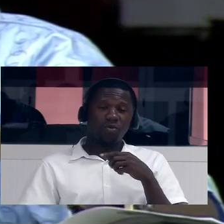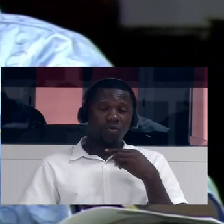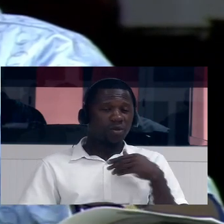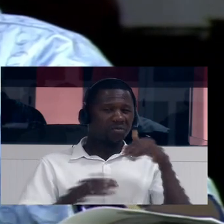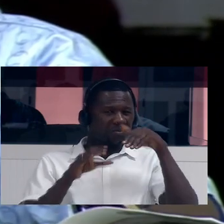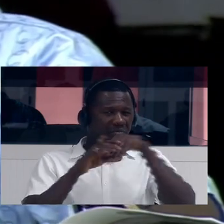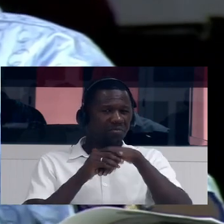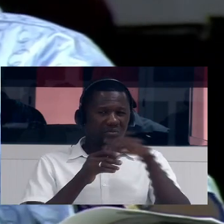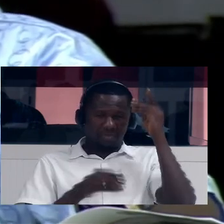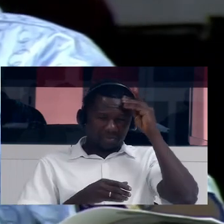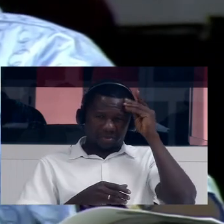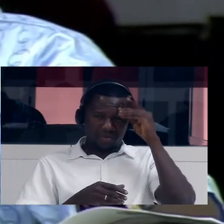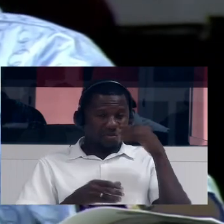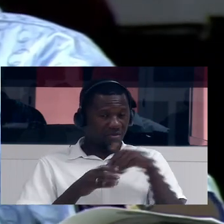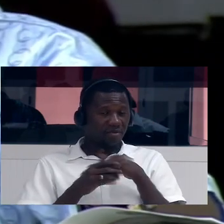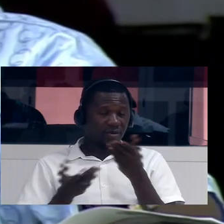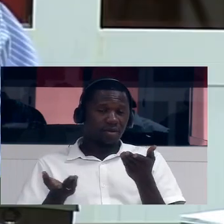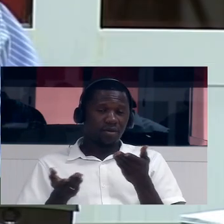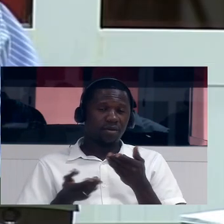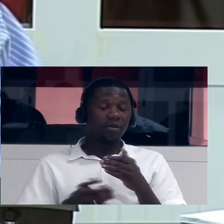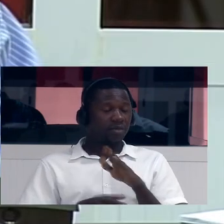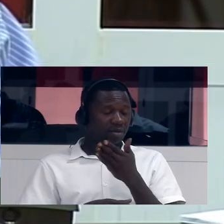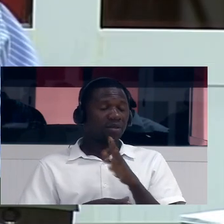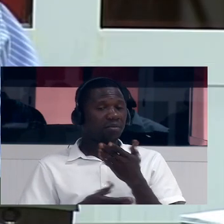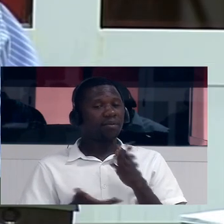politics. Well, it had undertones, undoubtedly.